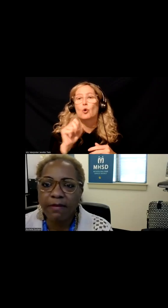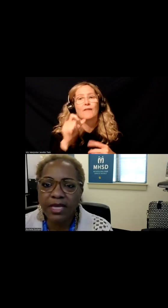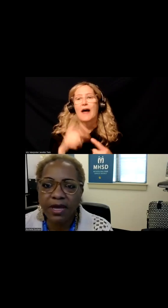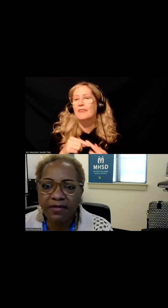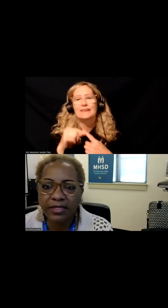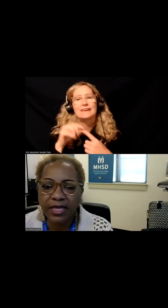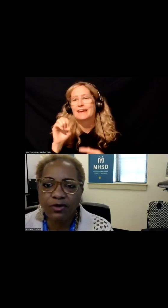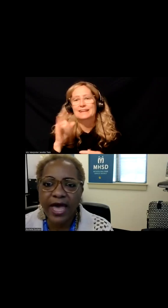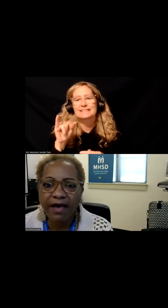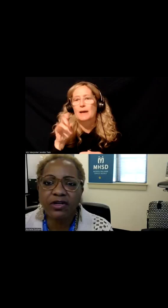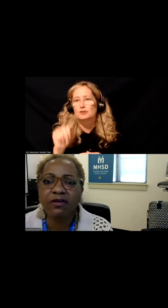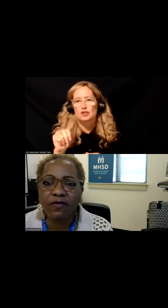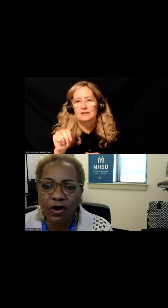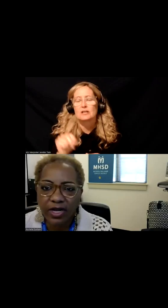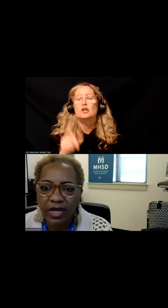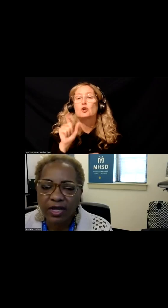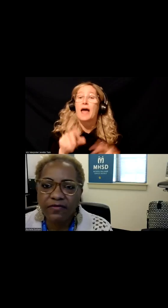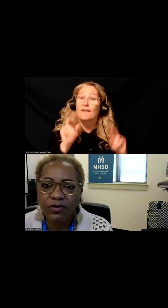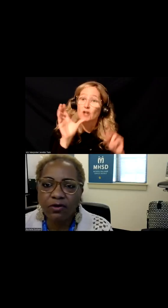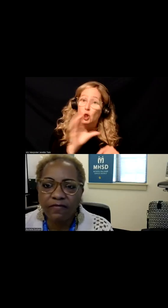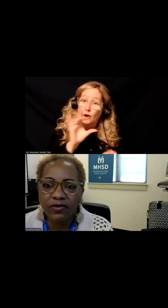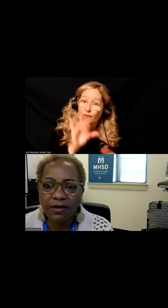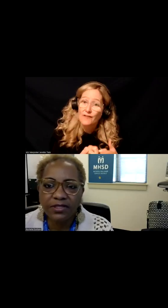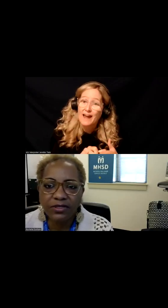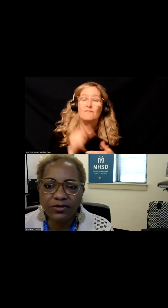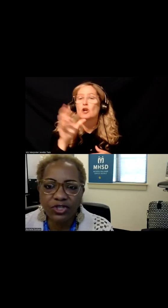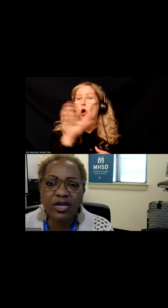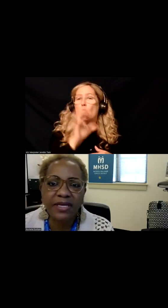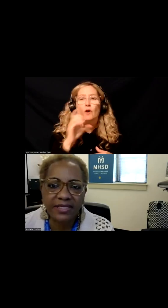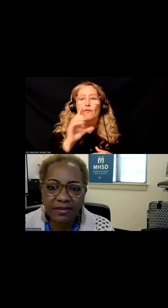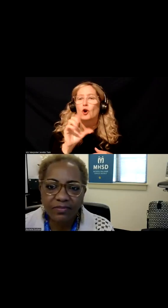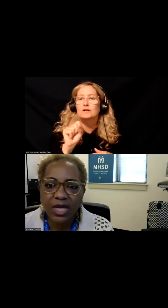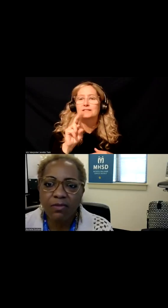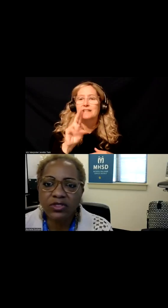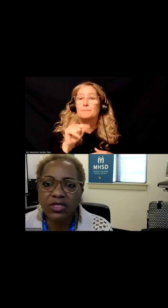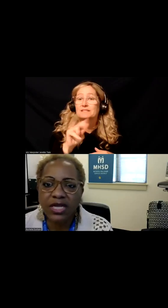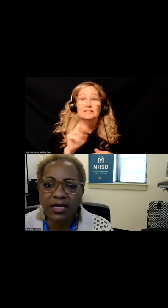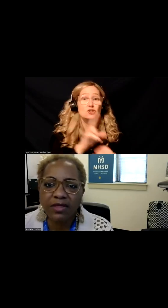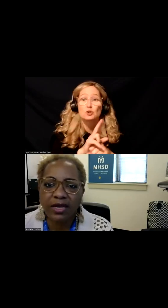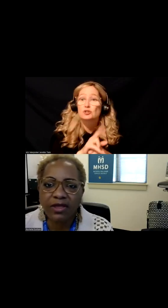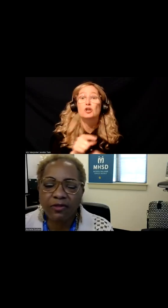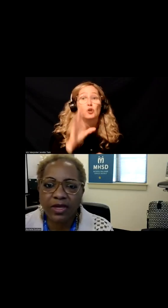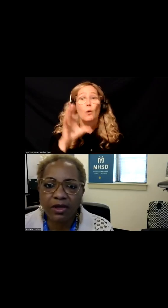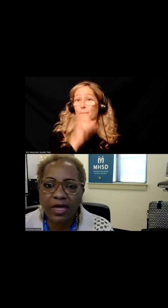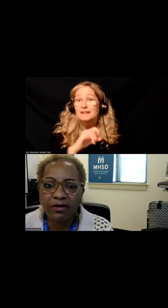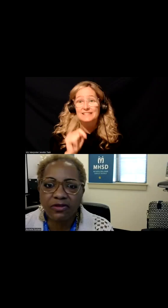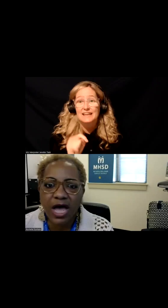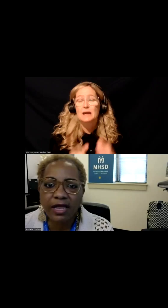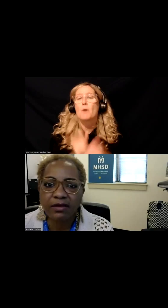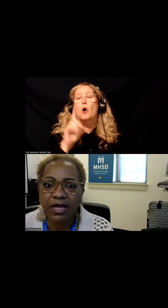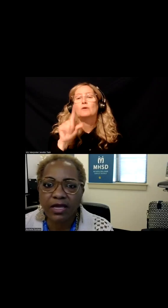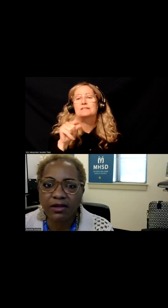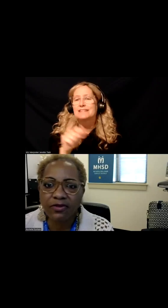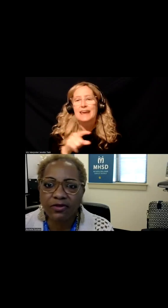And what I mean by that is that you have to look for it. If you don't look for substance use, you're going to miss it. And most of the data that is out there that